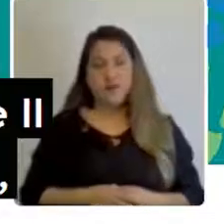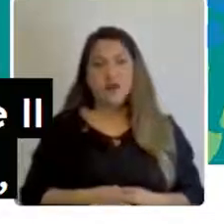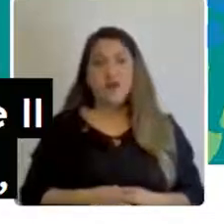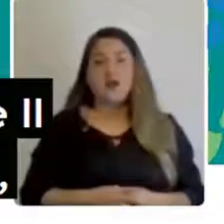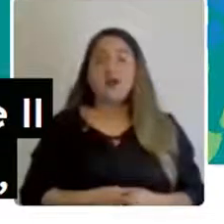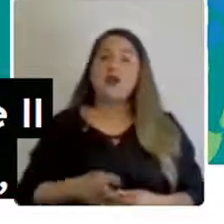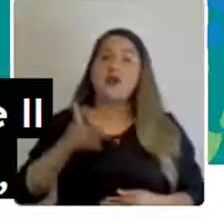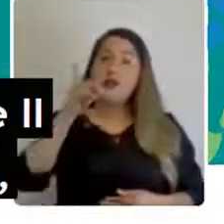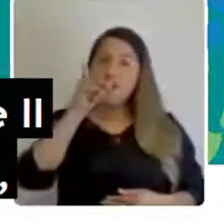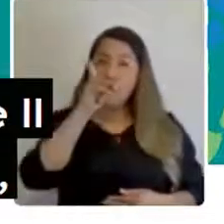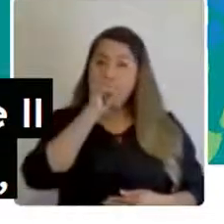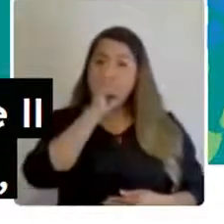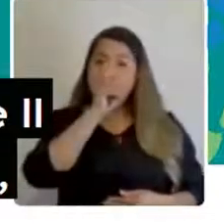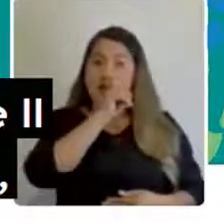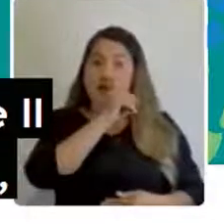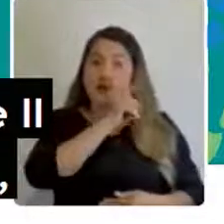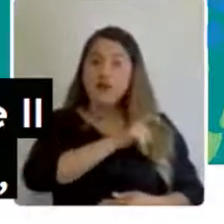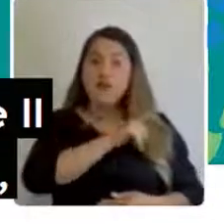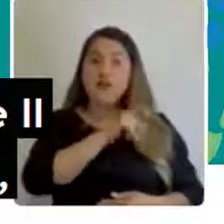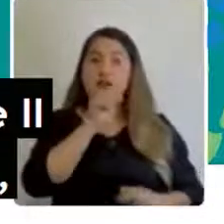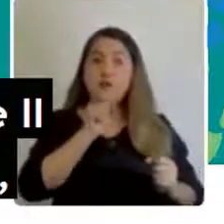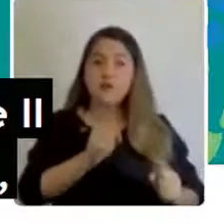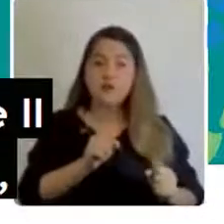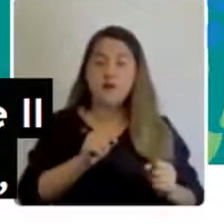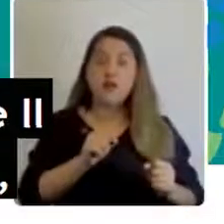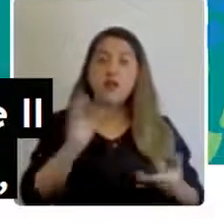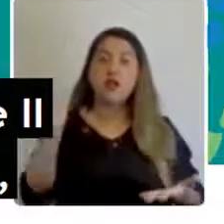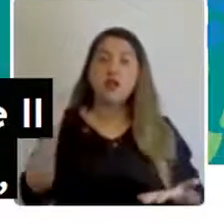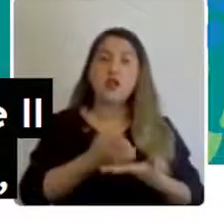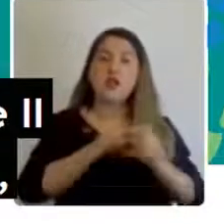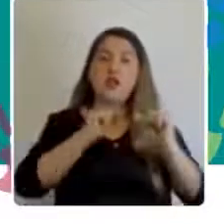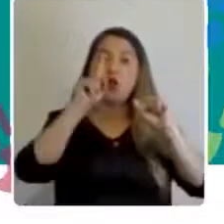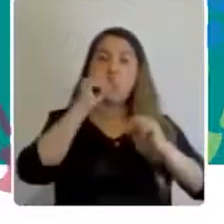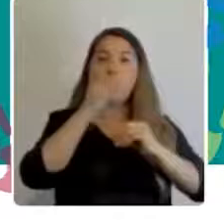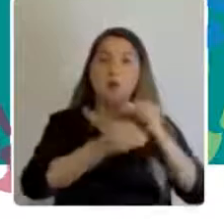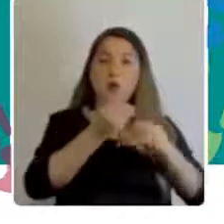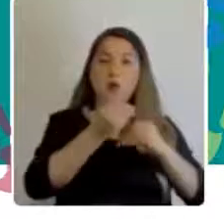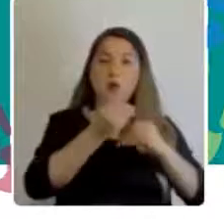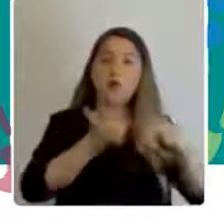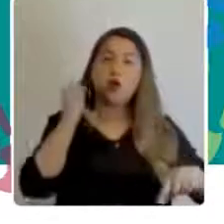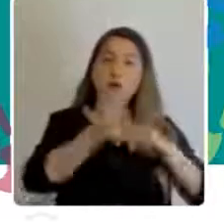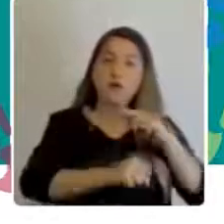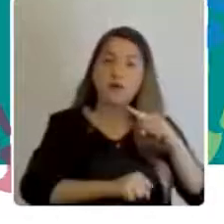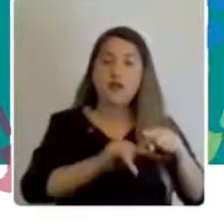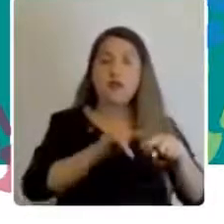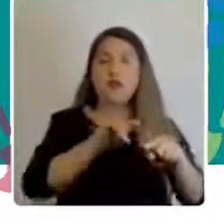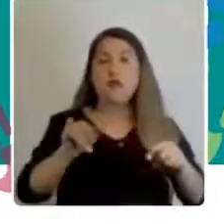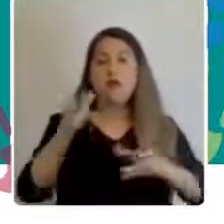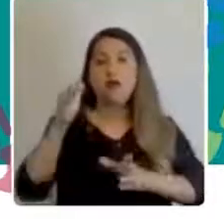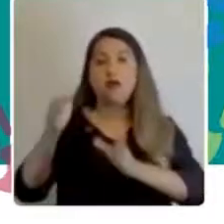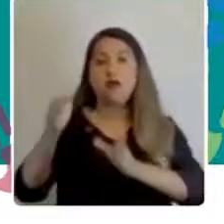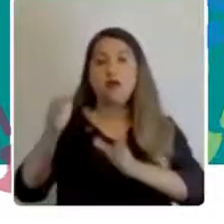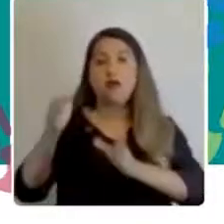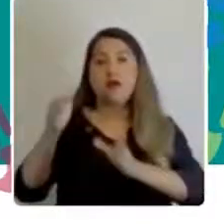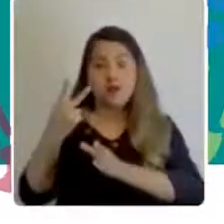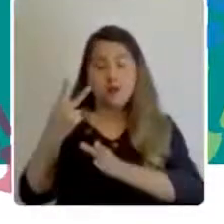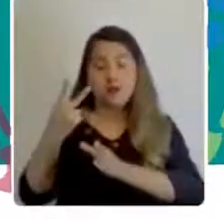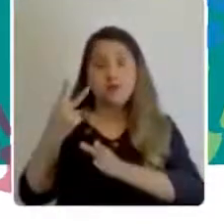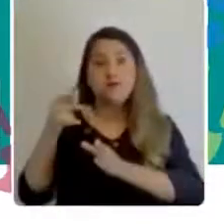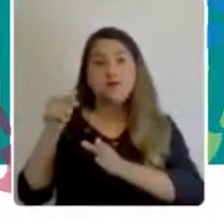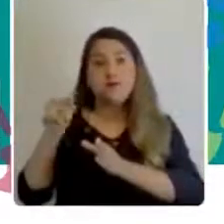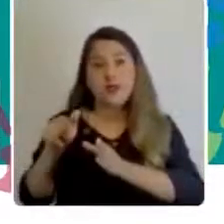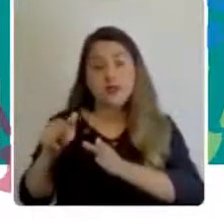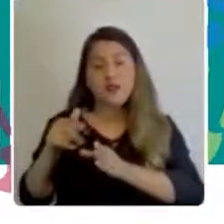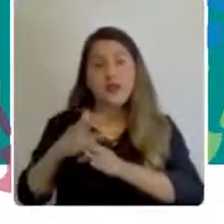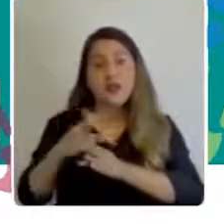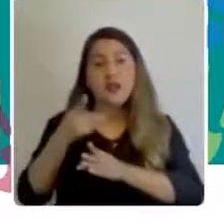into phase 2, early phase 2, where it looks like we've got something here, I think those discussions have to be started,